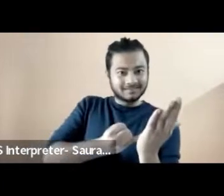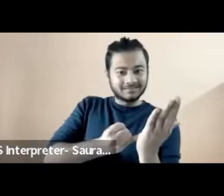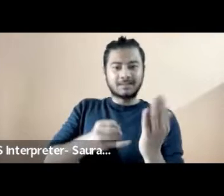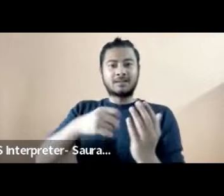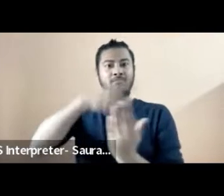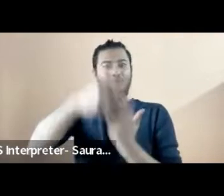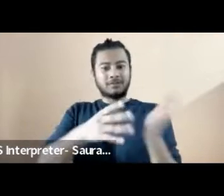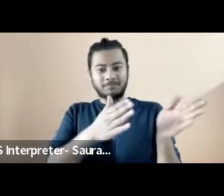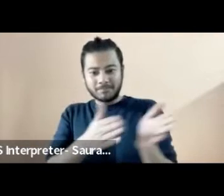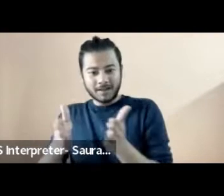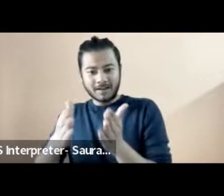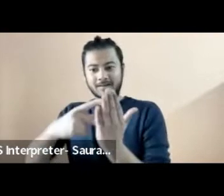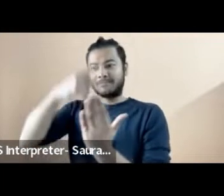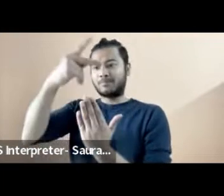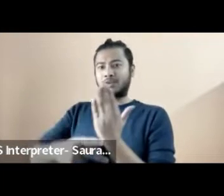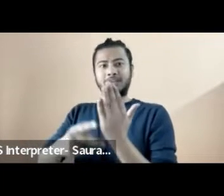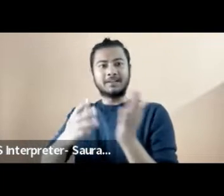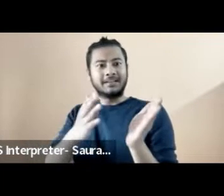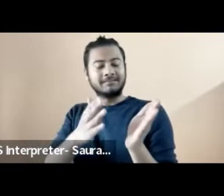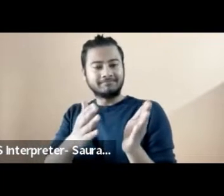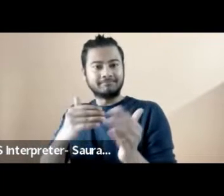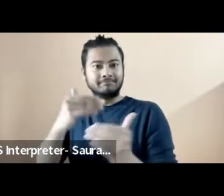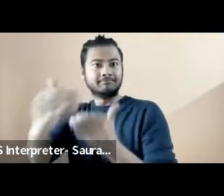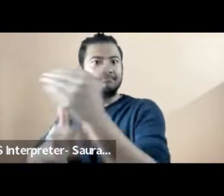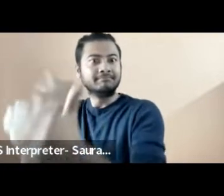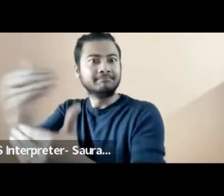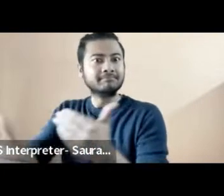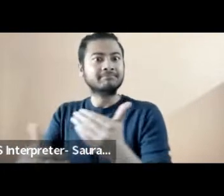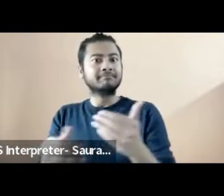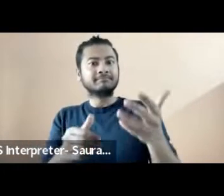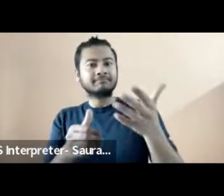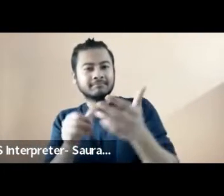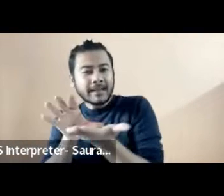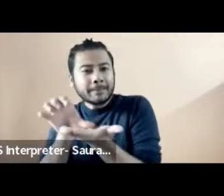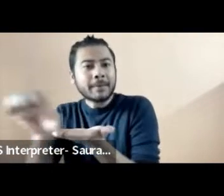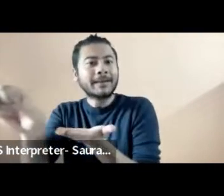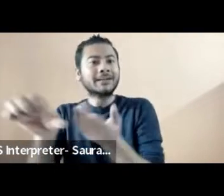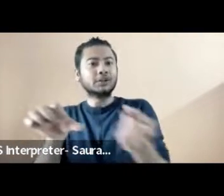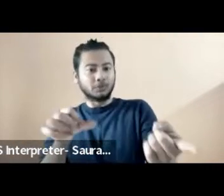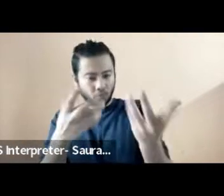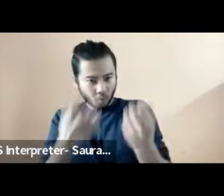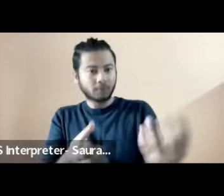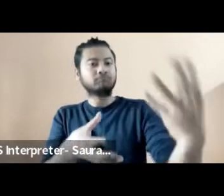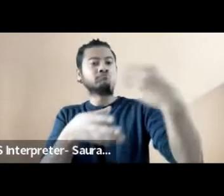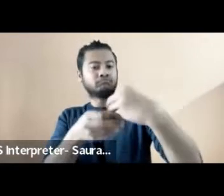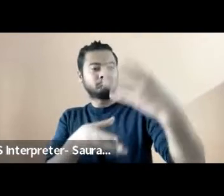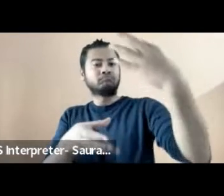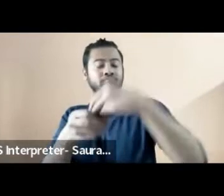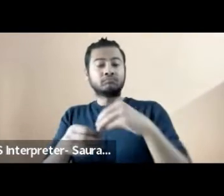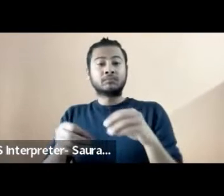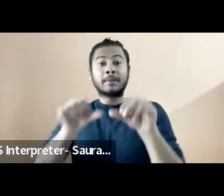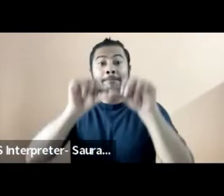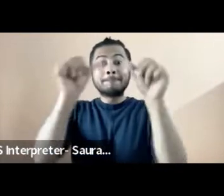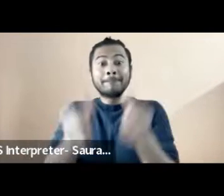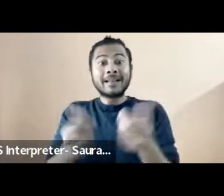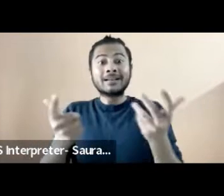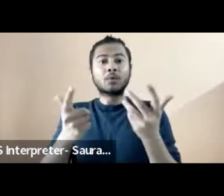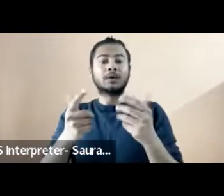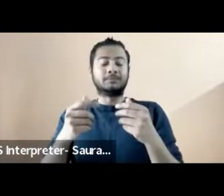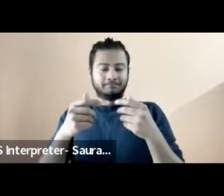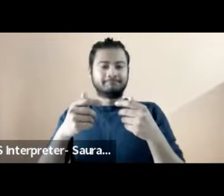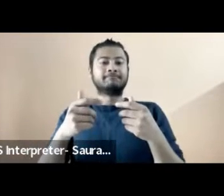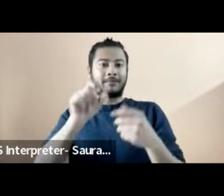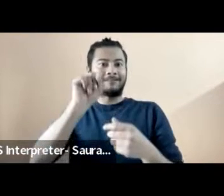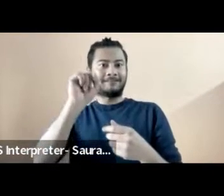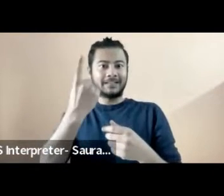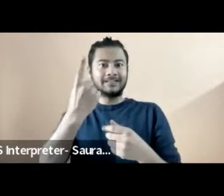and structures and models. And the method that we used for this was the witness seminars. It's a oral